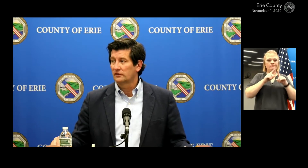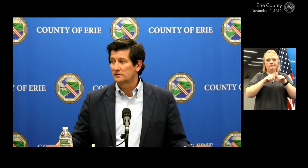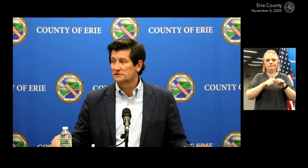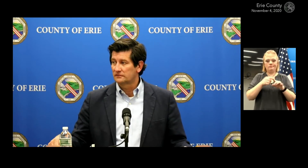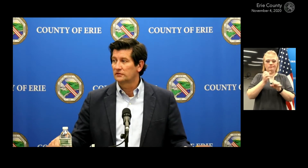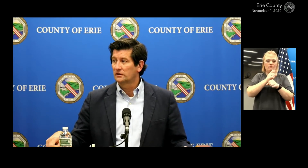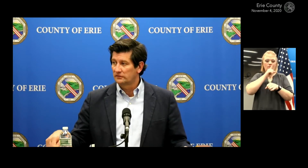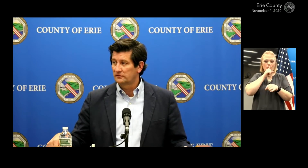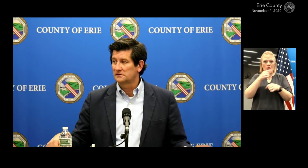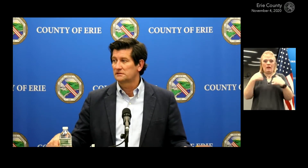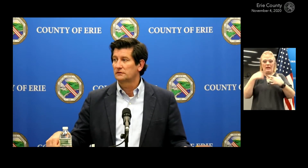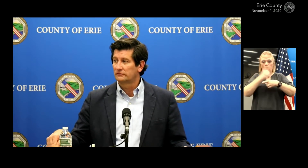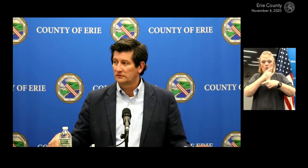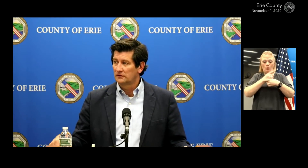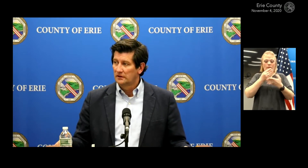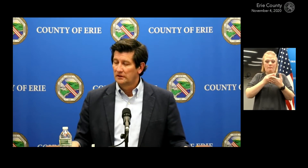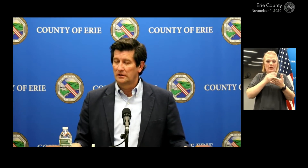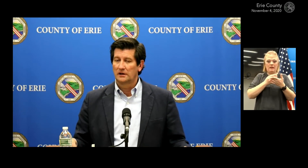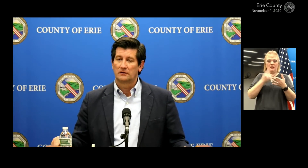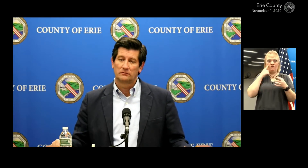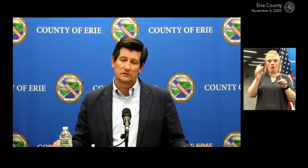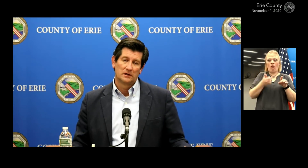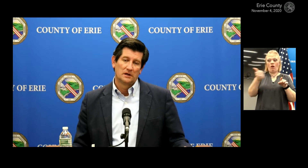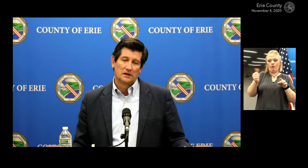appropriate funds for the other things that we've